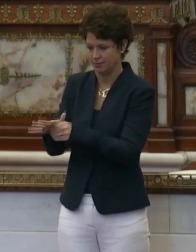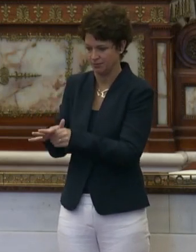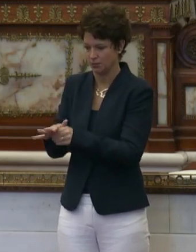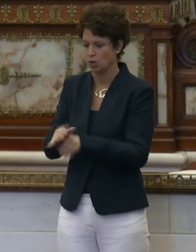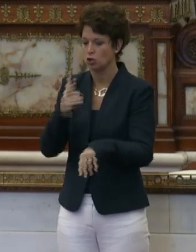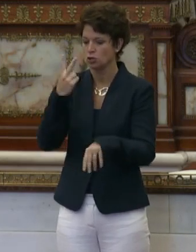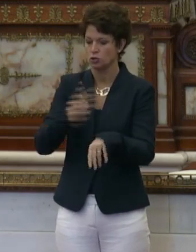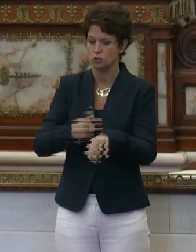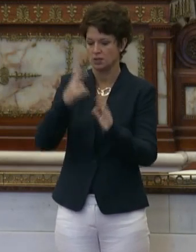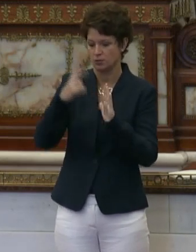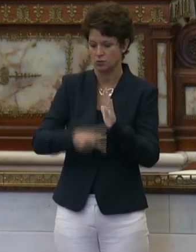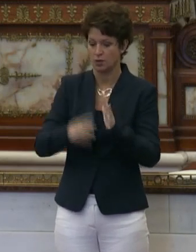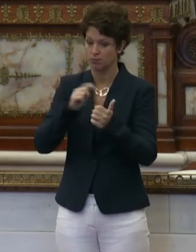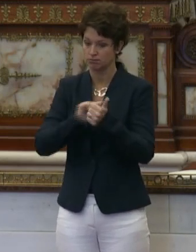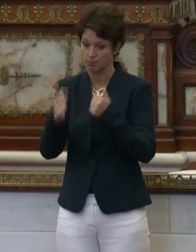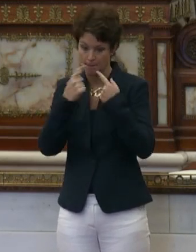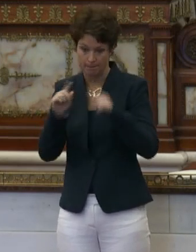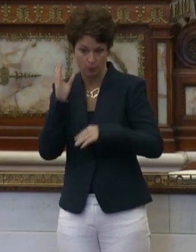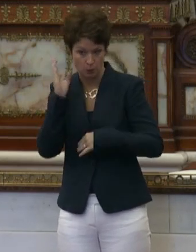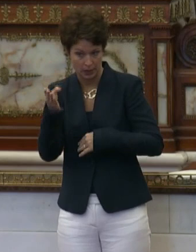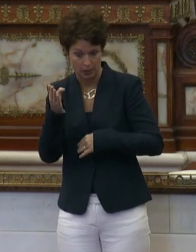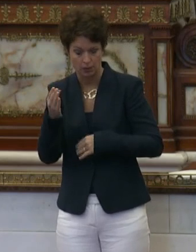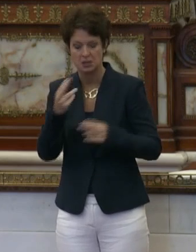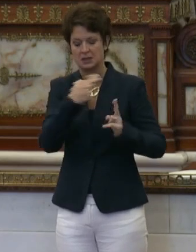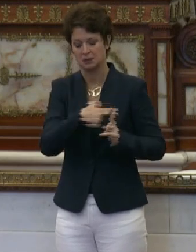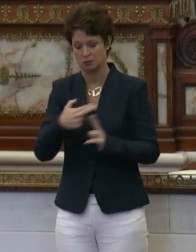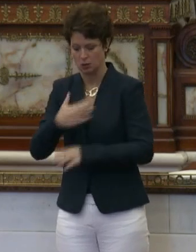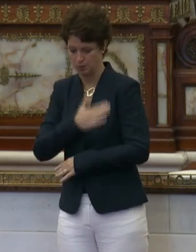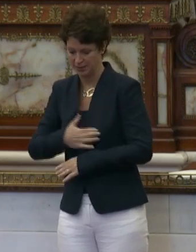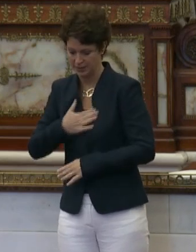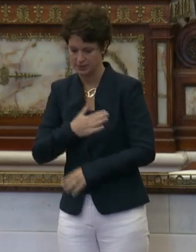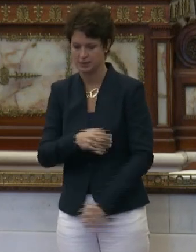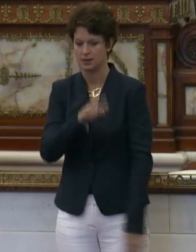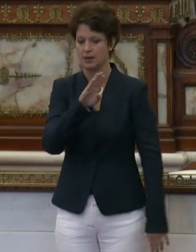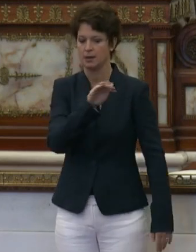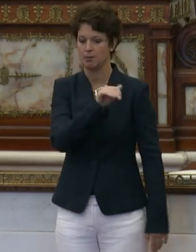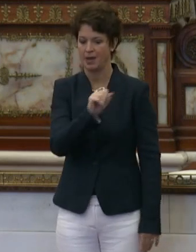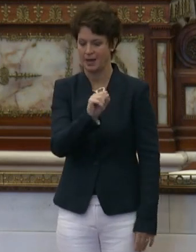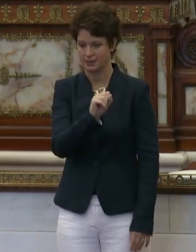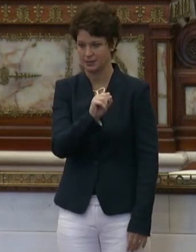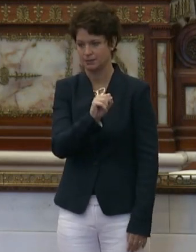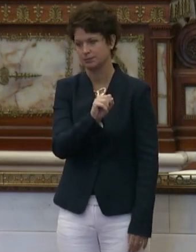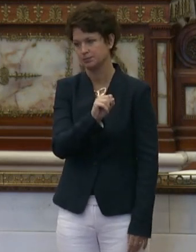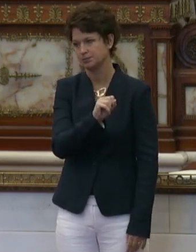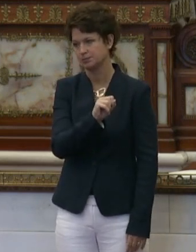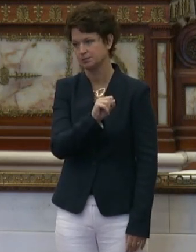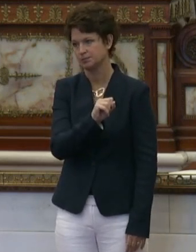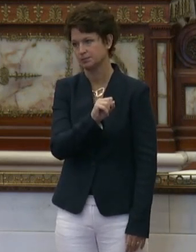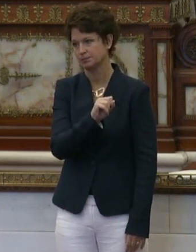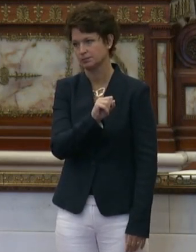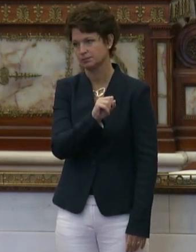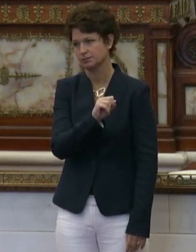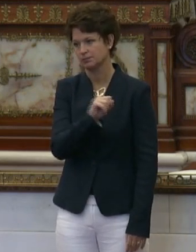days, the question now, shall the bill pass finally? Mr. Durkin, call the roll. Councilwoman Bass.